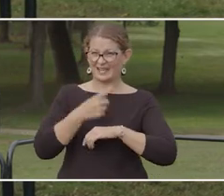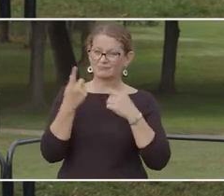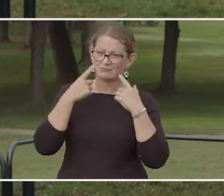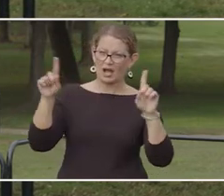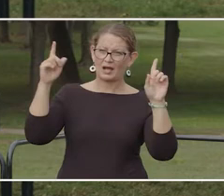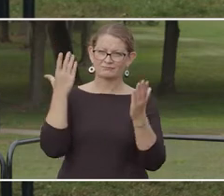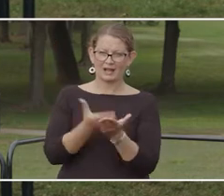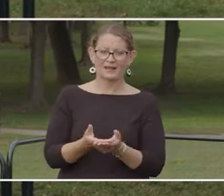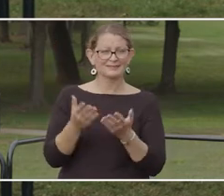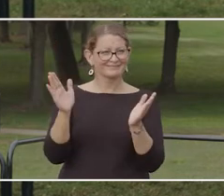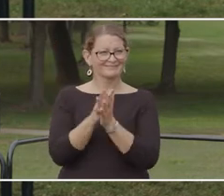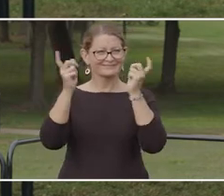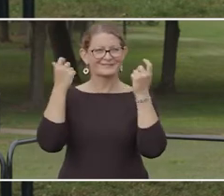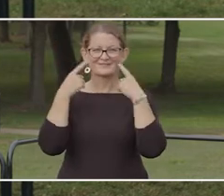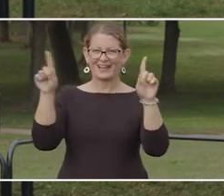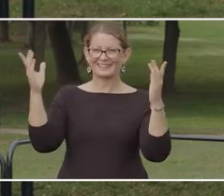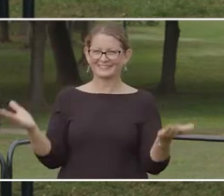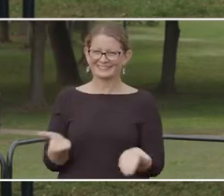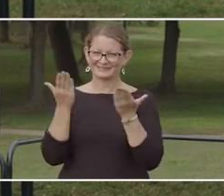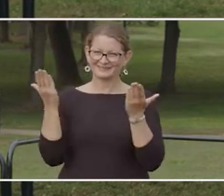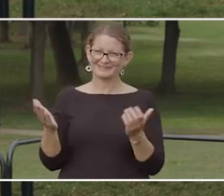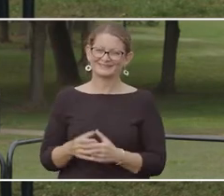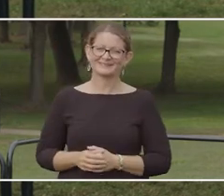celebrate. We finally made it.